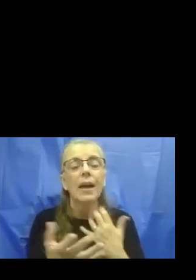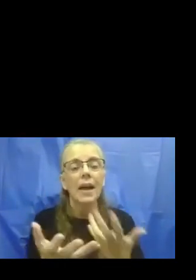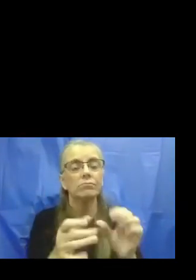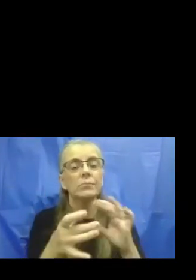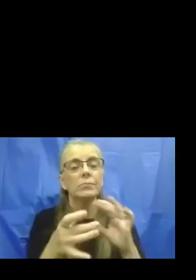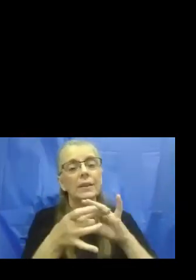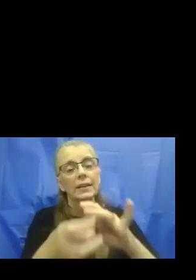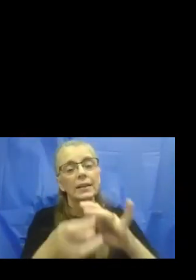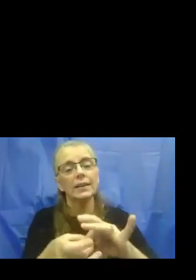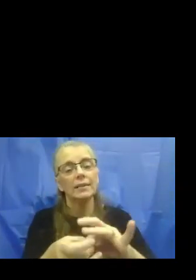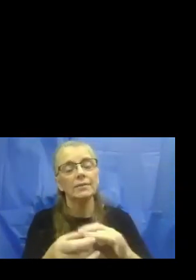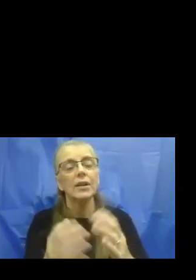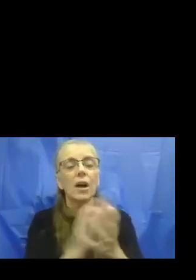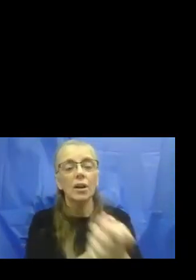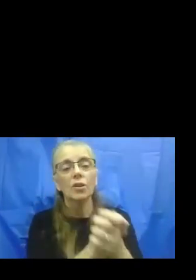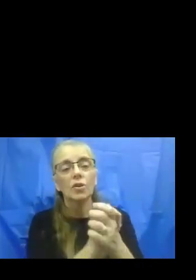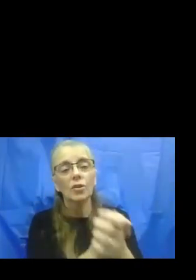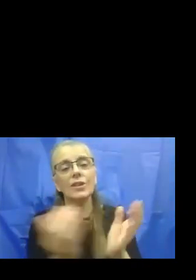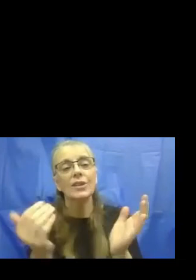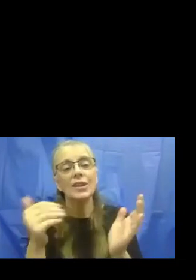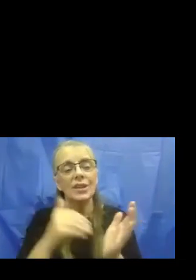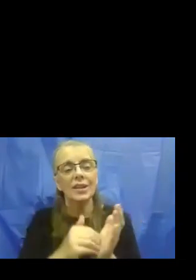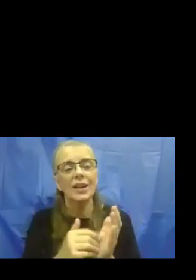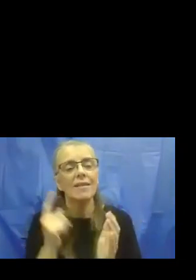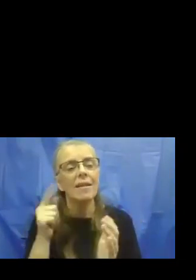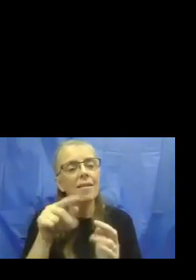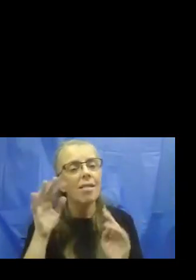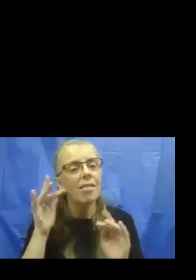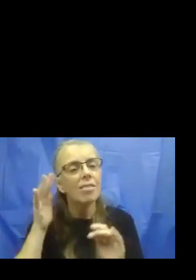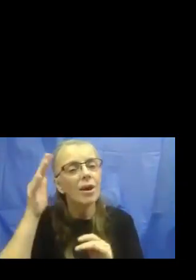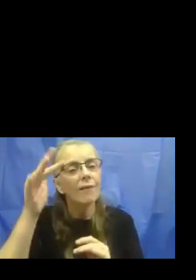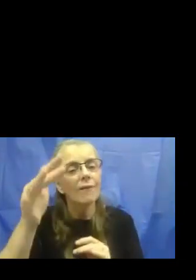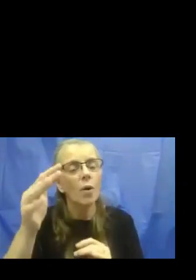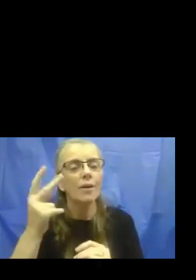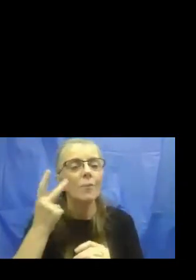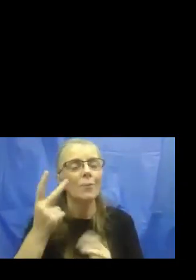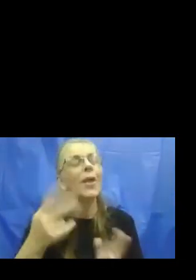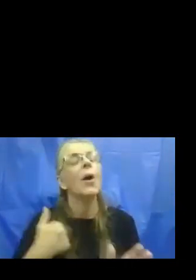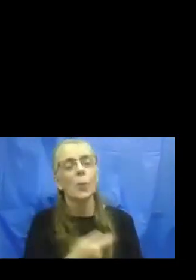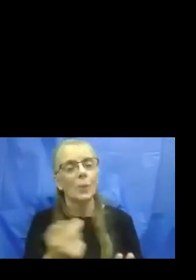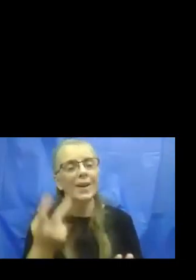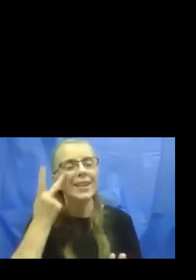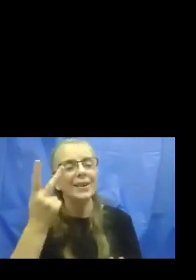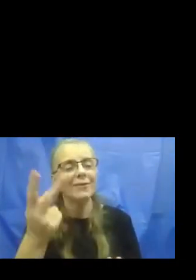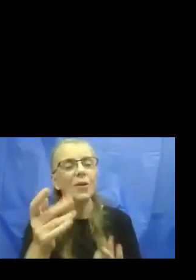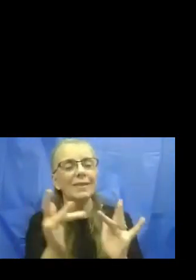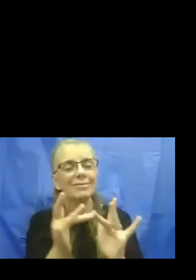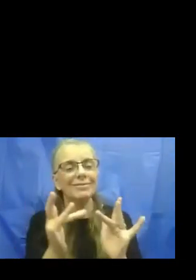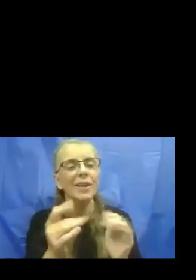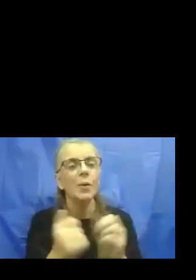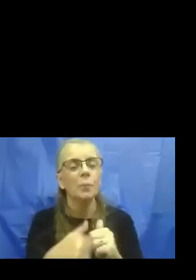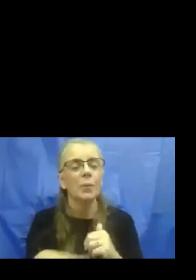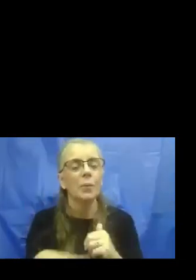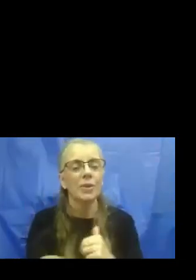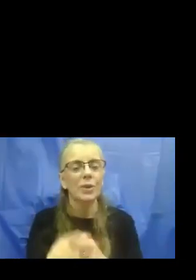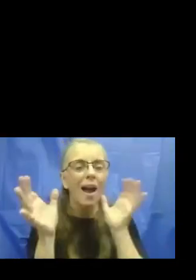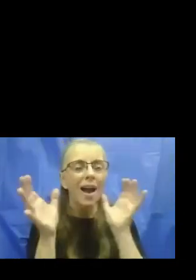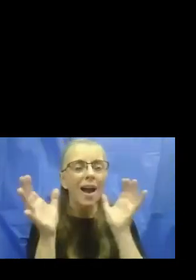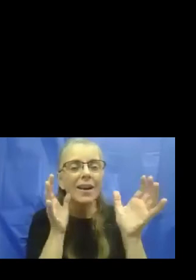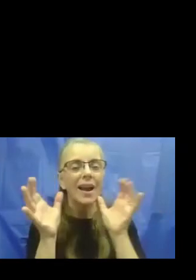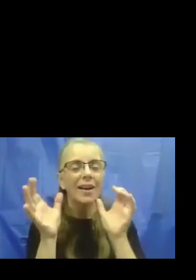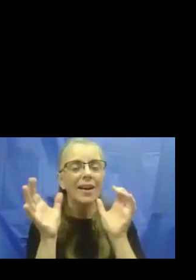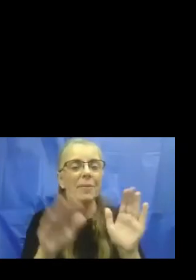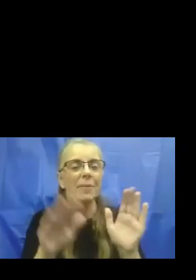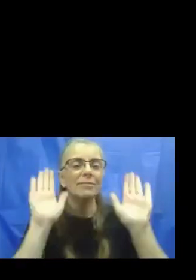We look forward to staying in touch and hearing about the great things that you and your families will do in the future. We now have a special